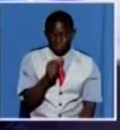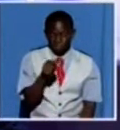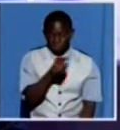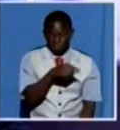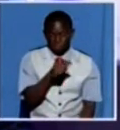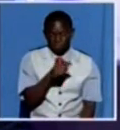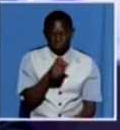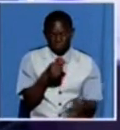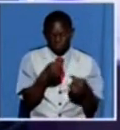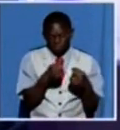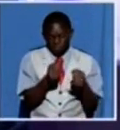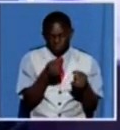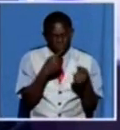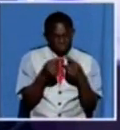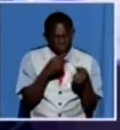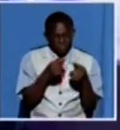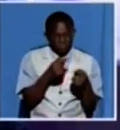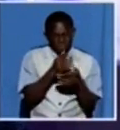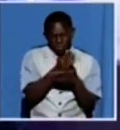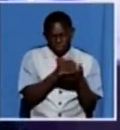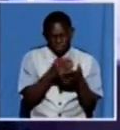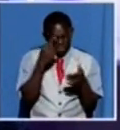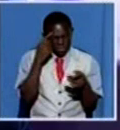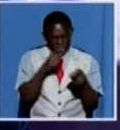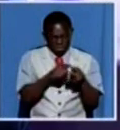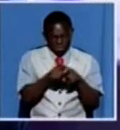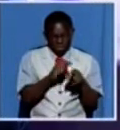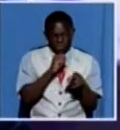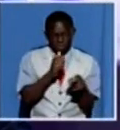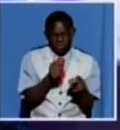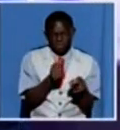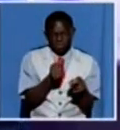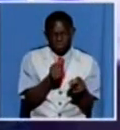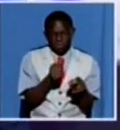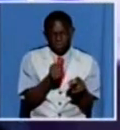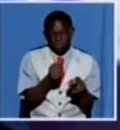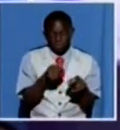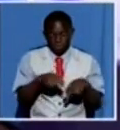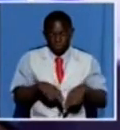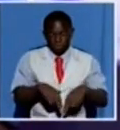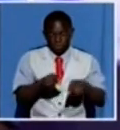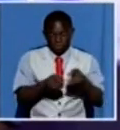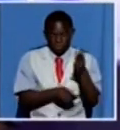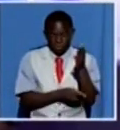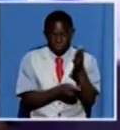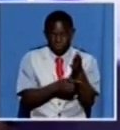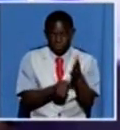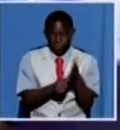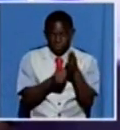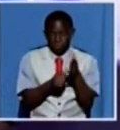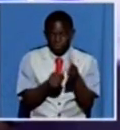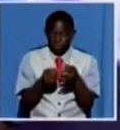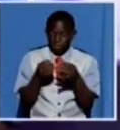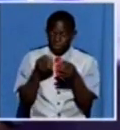conditions. Road development agency informed the concessionaire that no, we could not proceed, we are